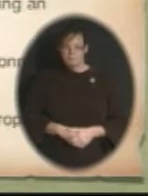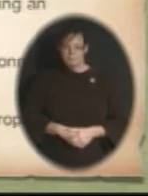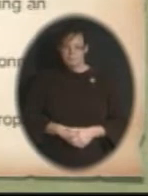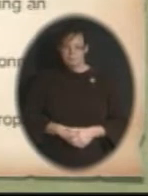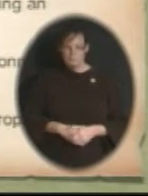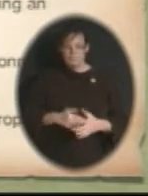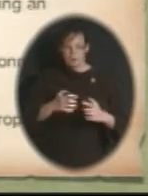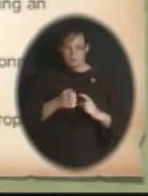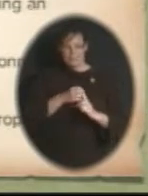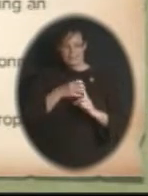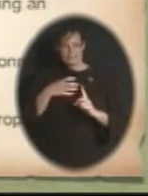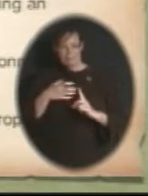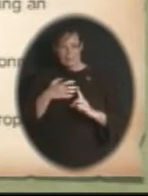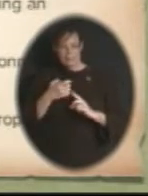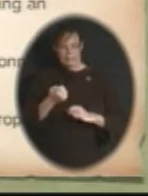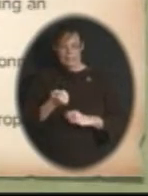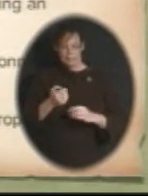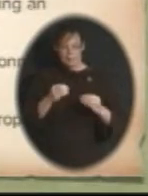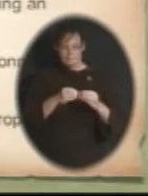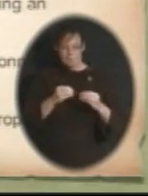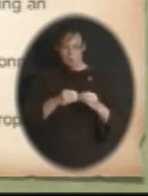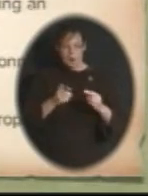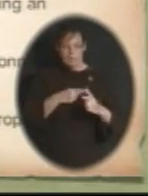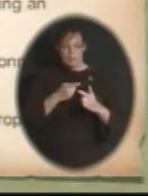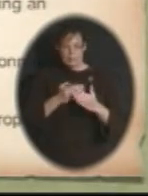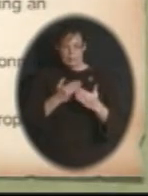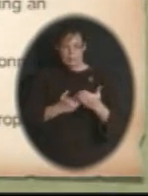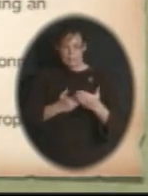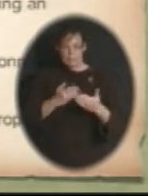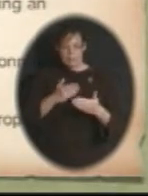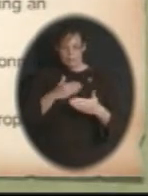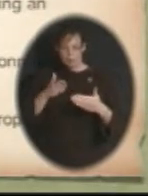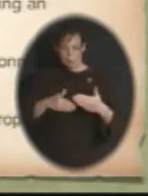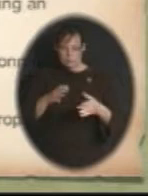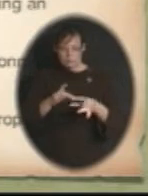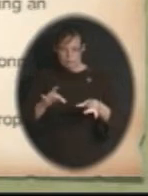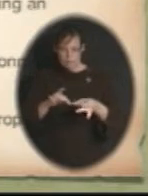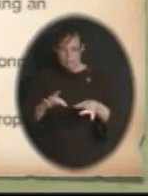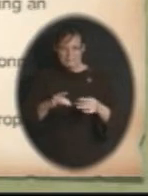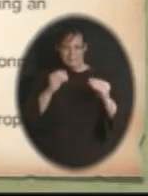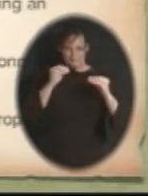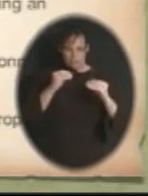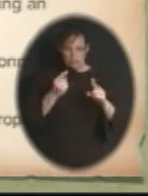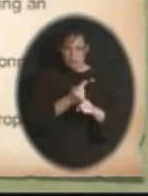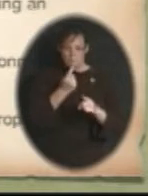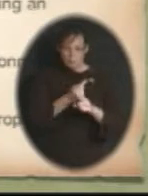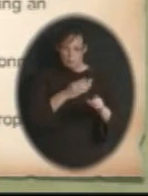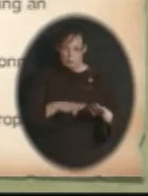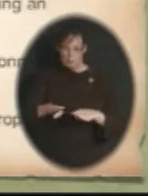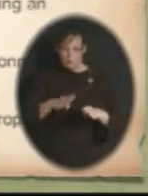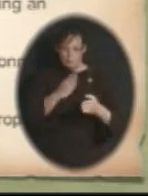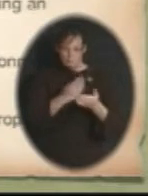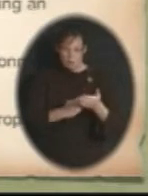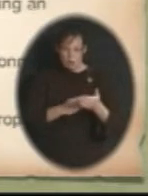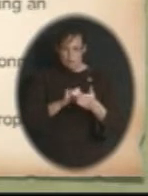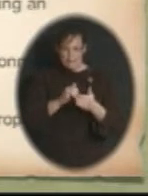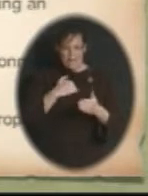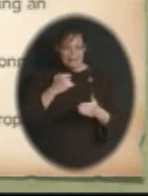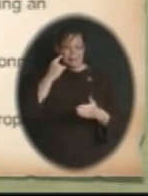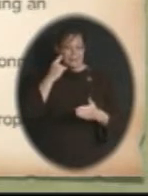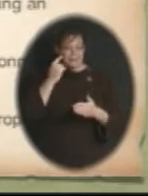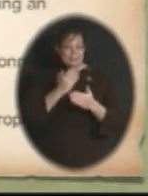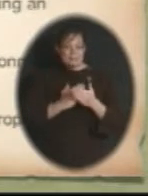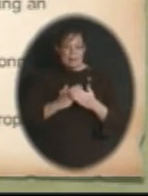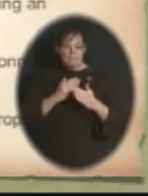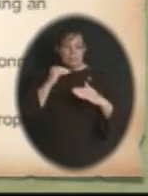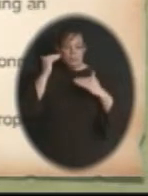I want to expand a little bit more and then kind of give some closing comments. Teaching appropriate behavior is the piece that I think some adults